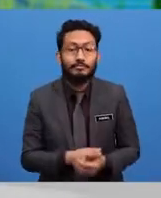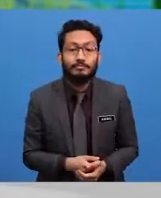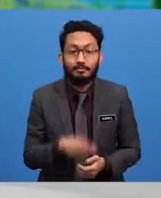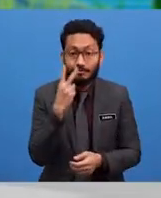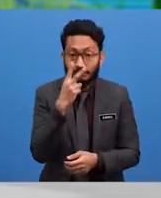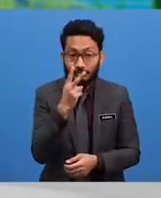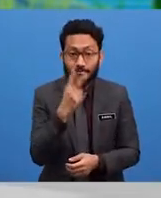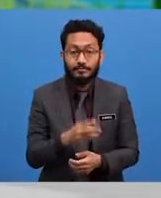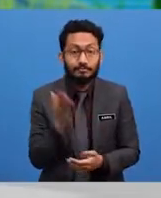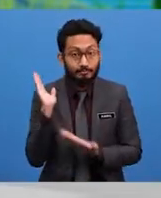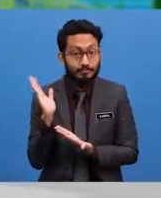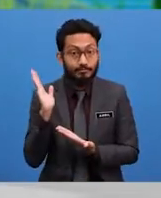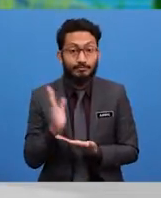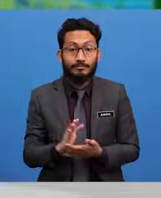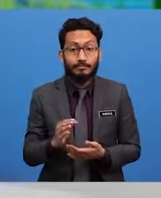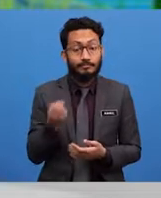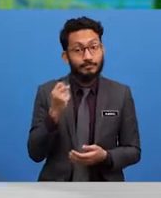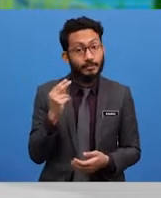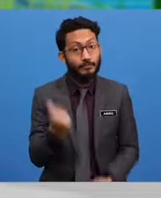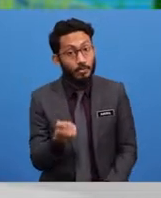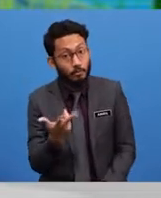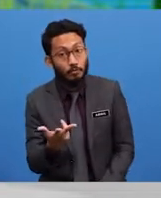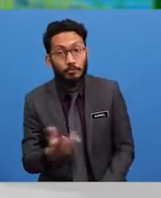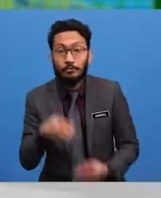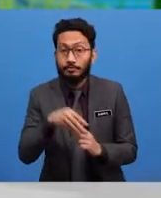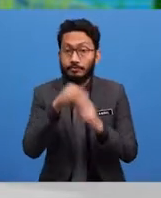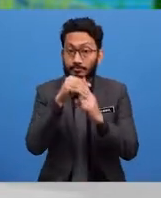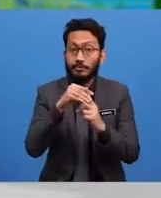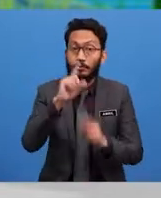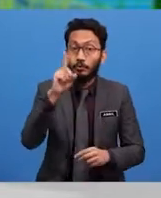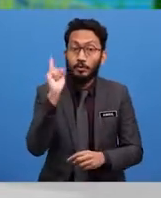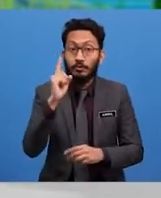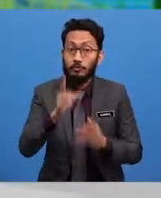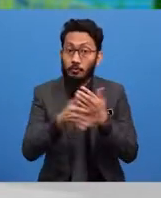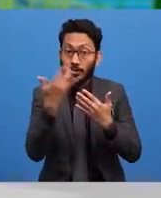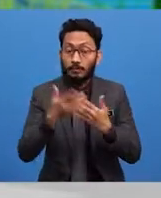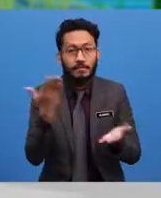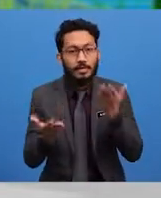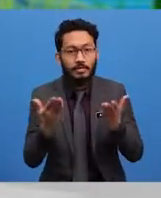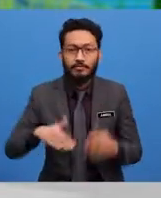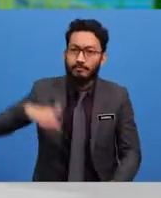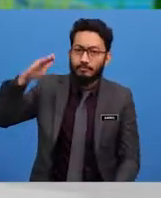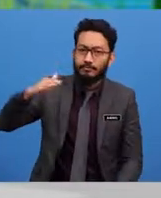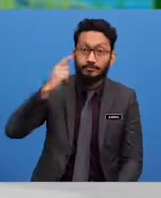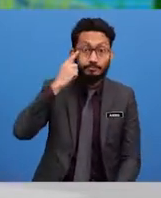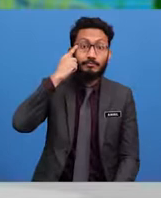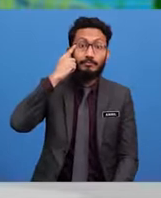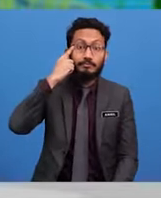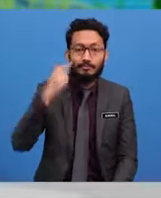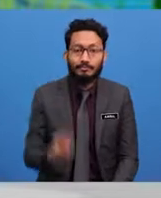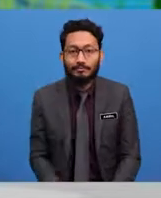You see, there are a few exceptions from the questions earlier that might raise your